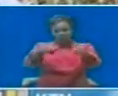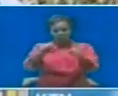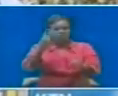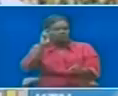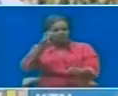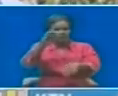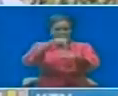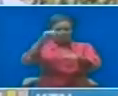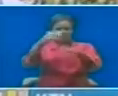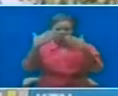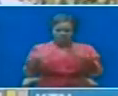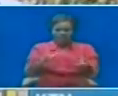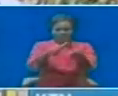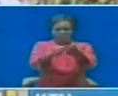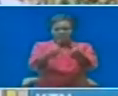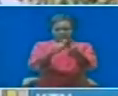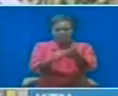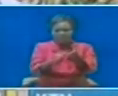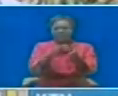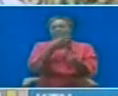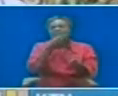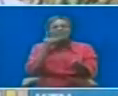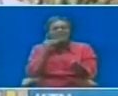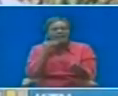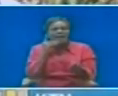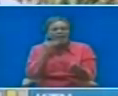been affected. The maize has prematurely dried up.